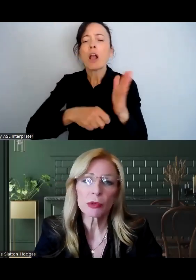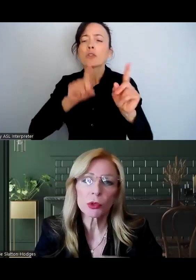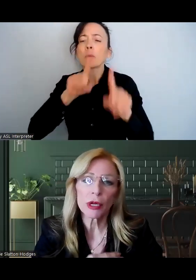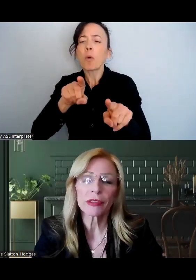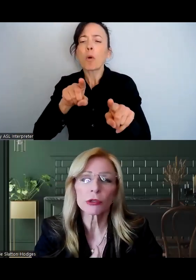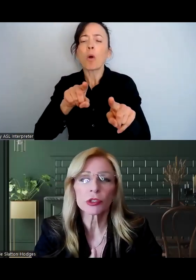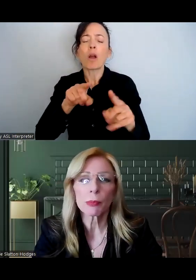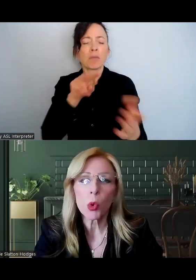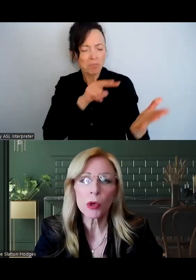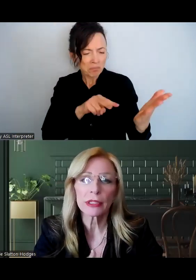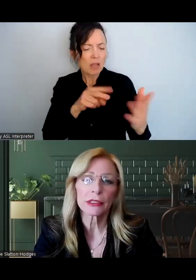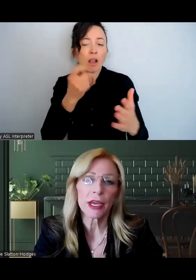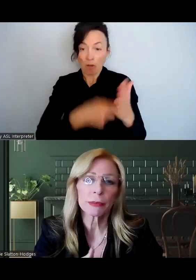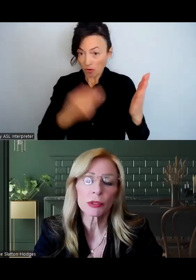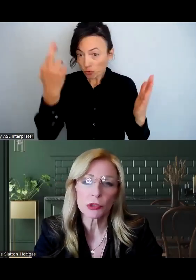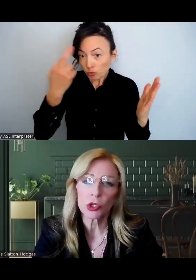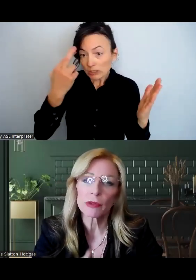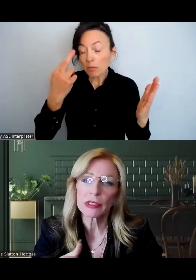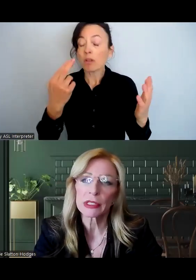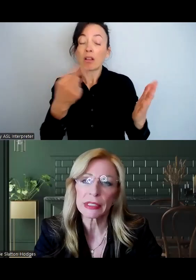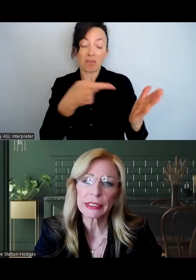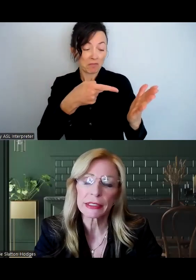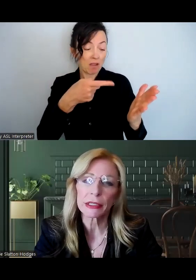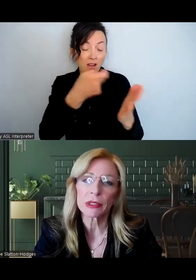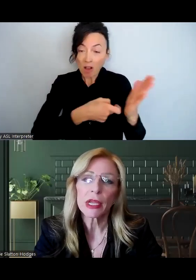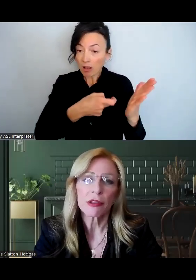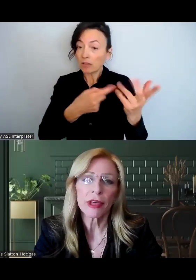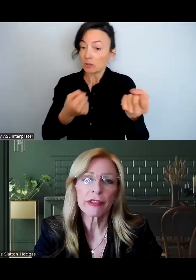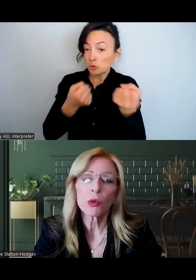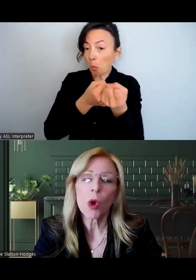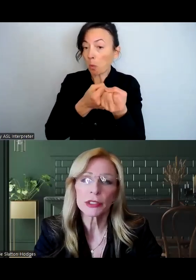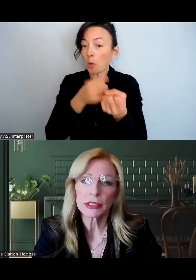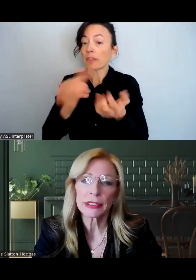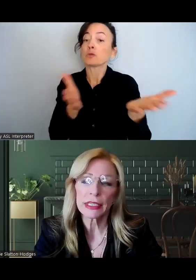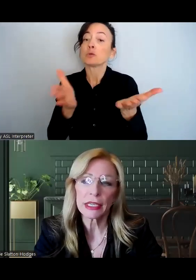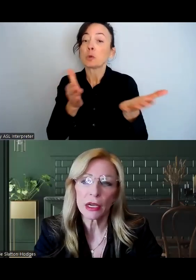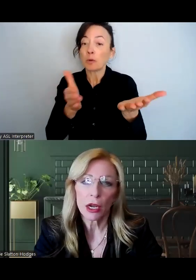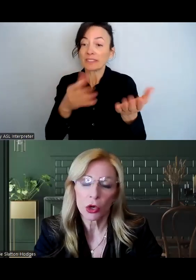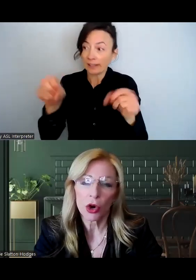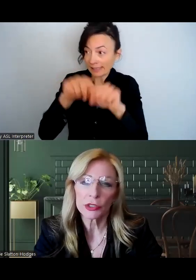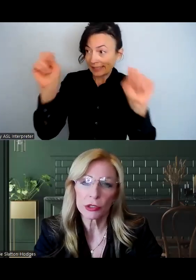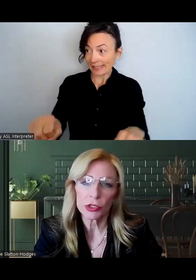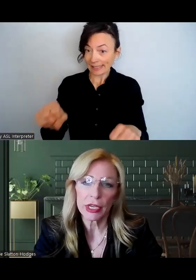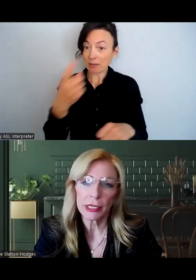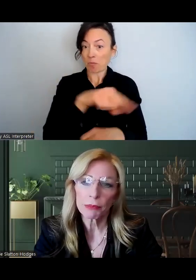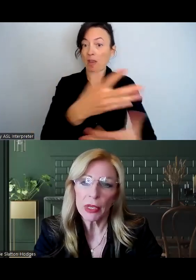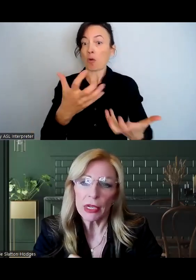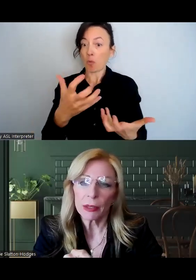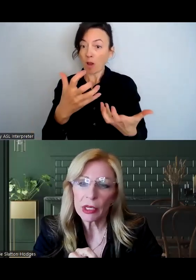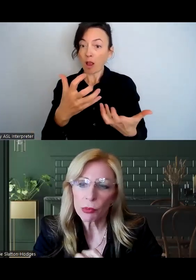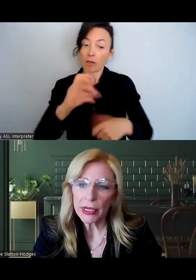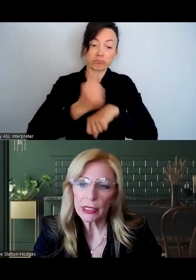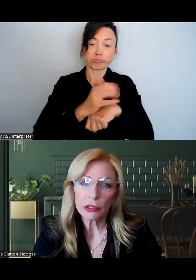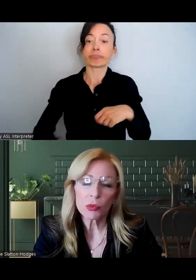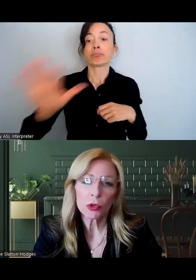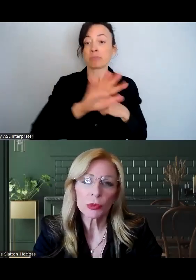are reasonable and that are supporting the types of services and systems that they want to see across their state. Now,